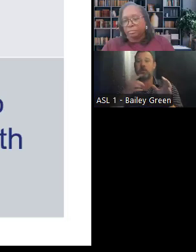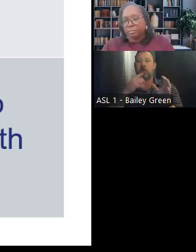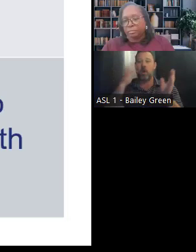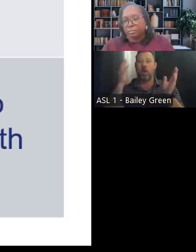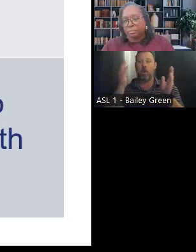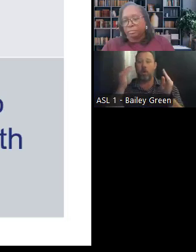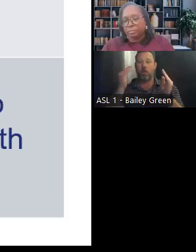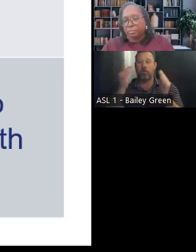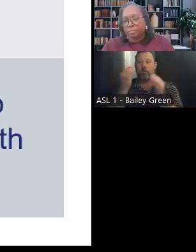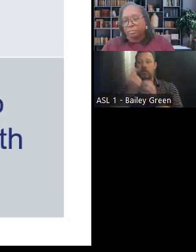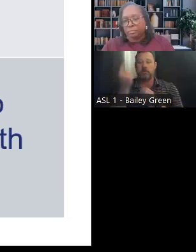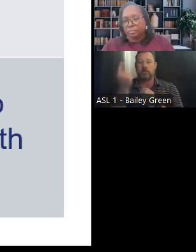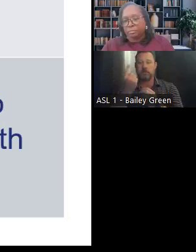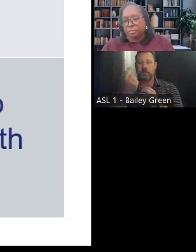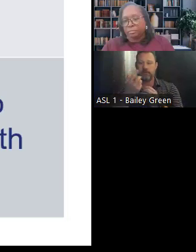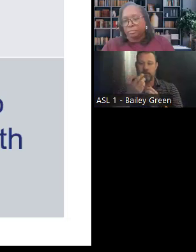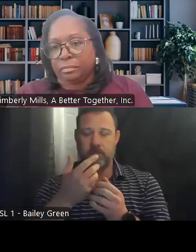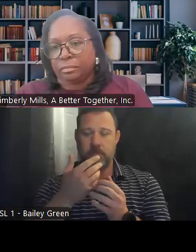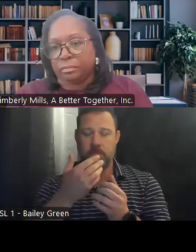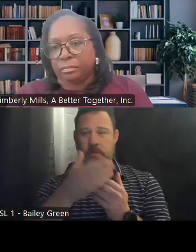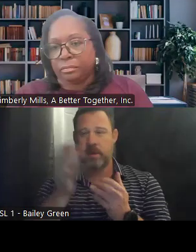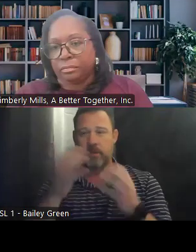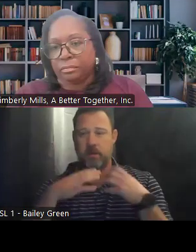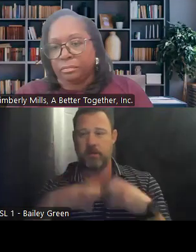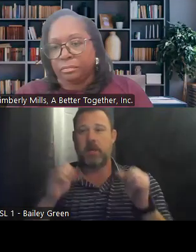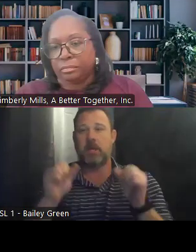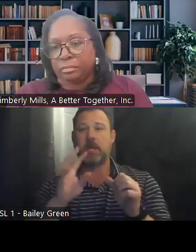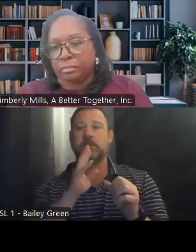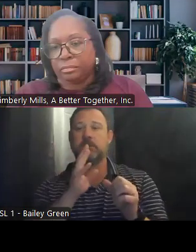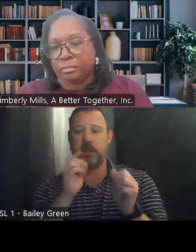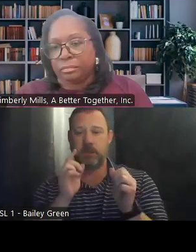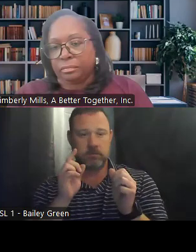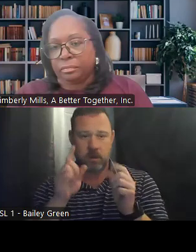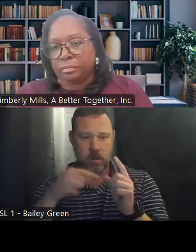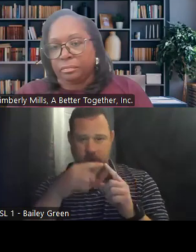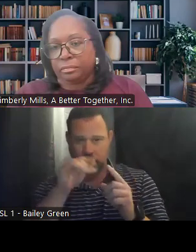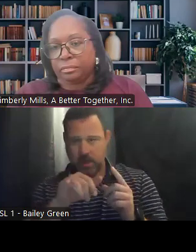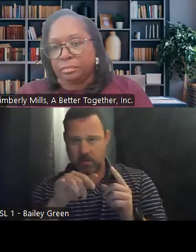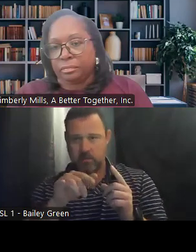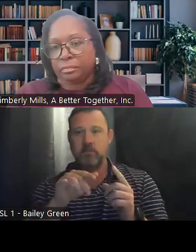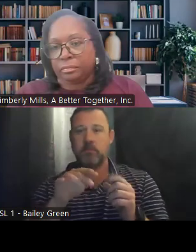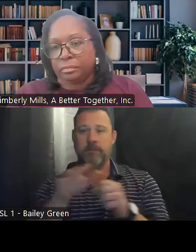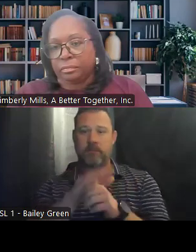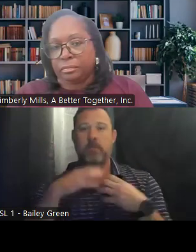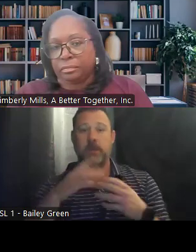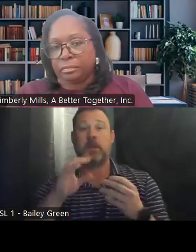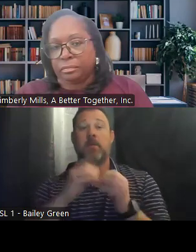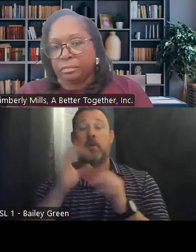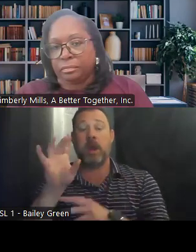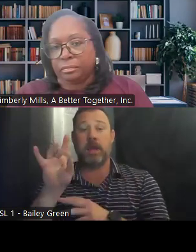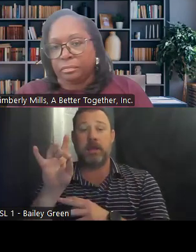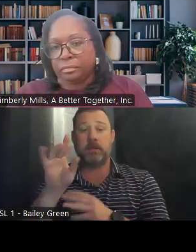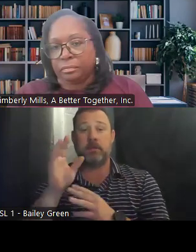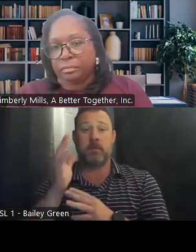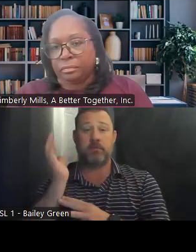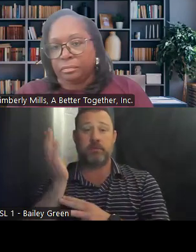from the rest of the subcommittee could either speak to that or from the full committee. Number eight, present